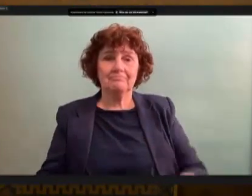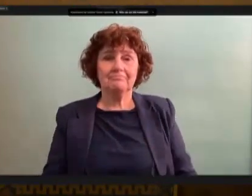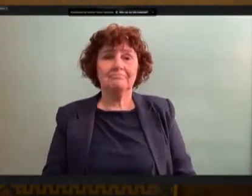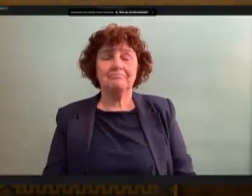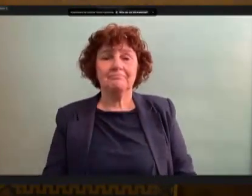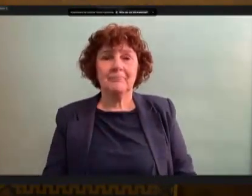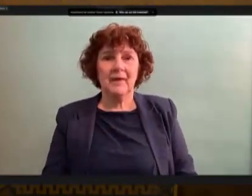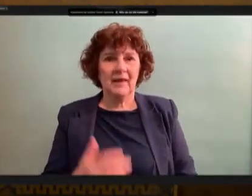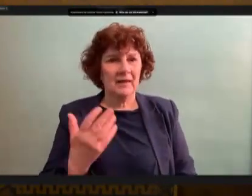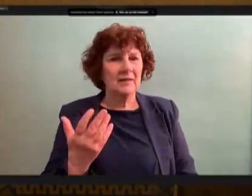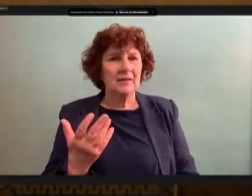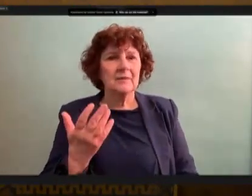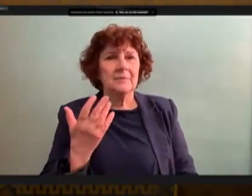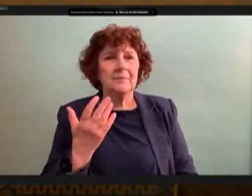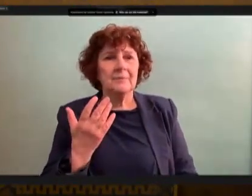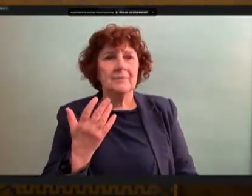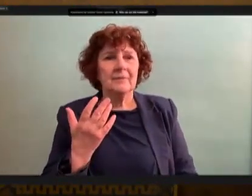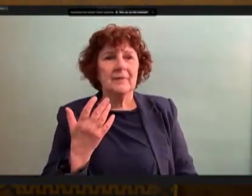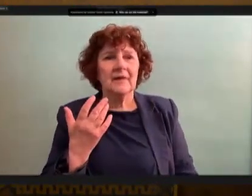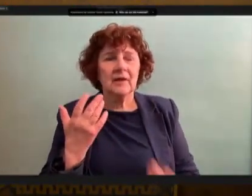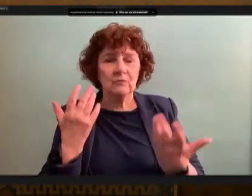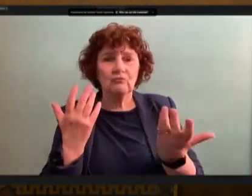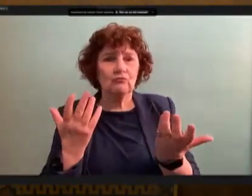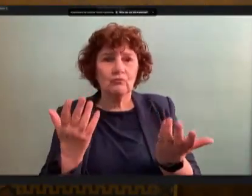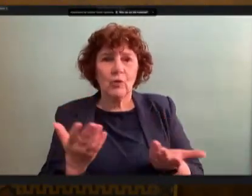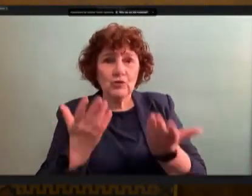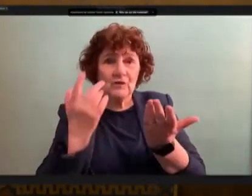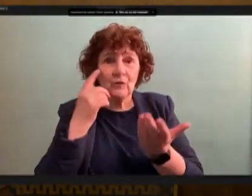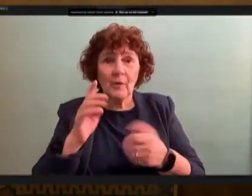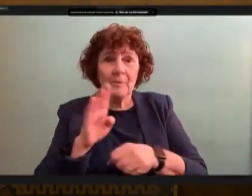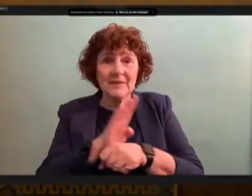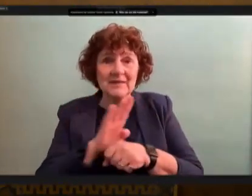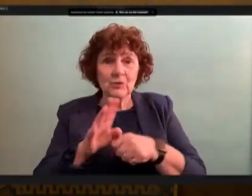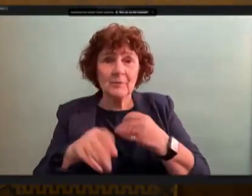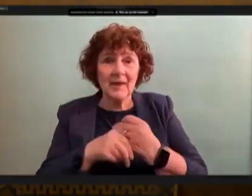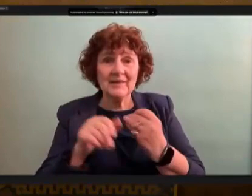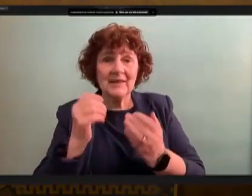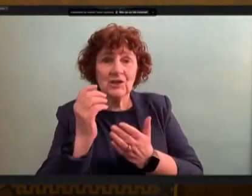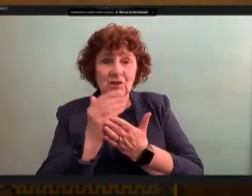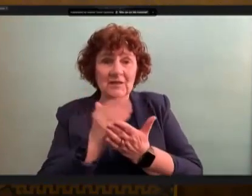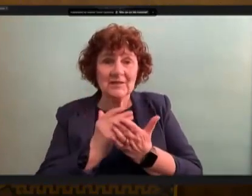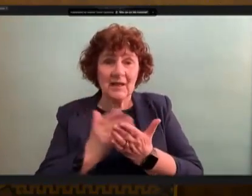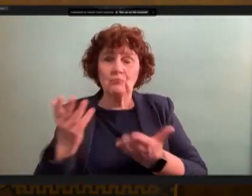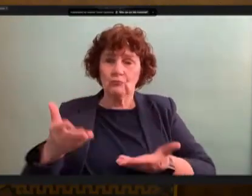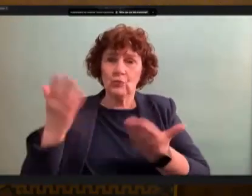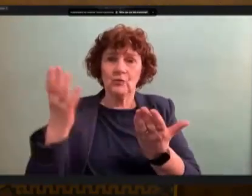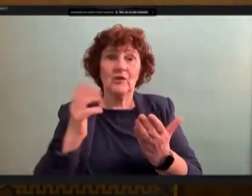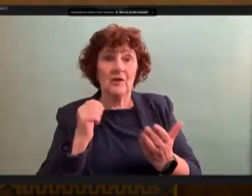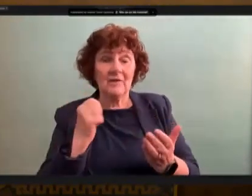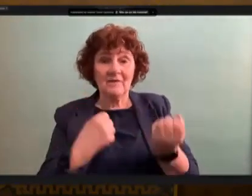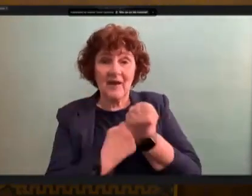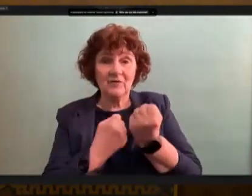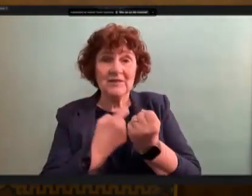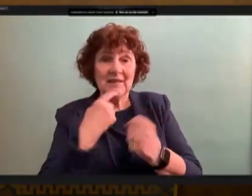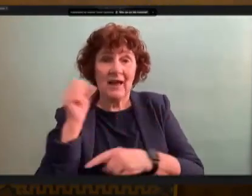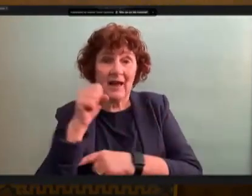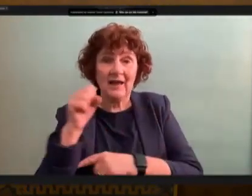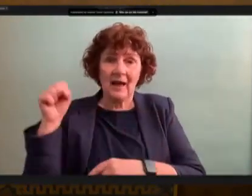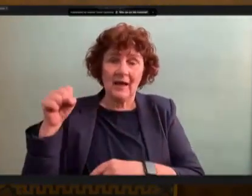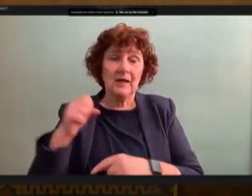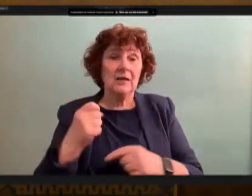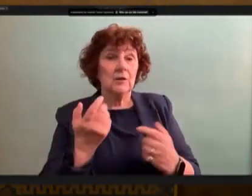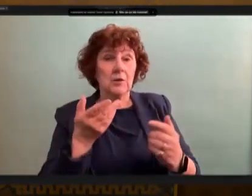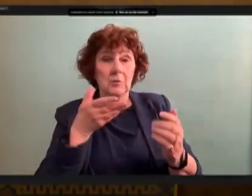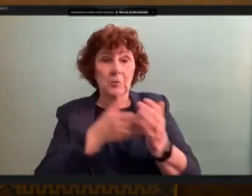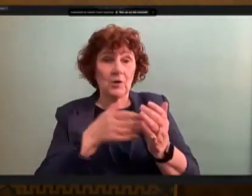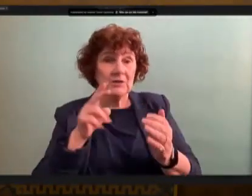Next order of business is to amend the agenda. Is there such a motion? So moved. All those in favor signify by saying aye. Aye. Opposed is nay. The next